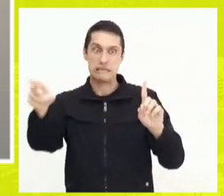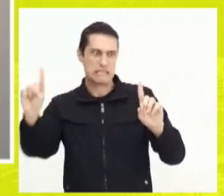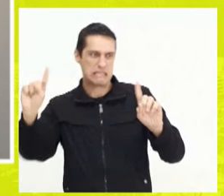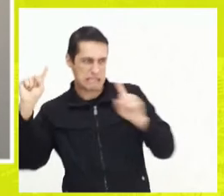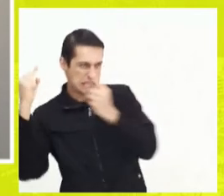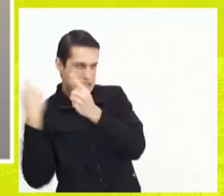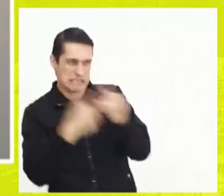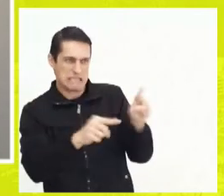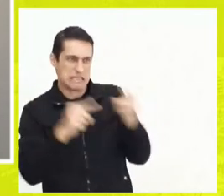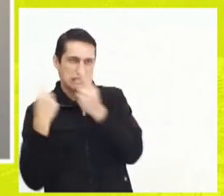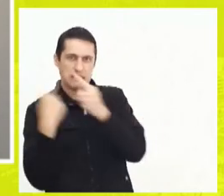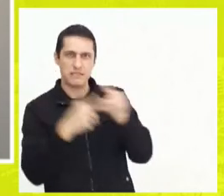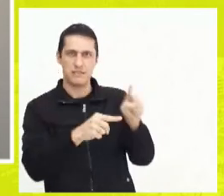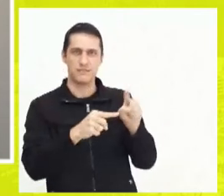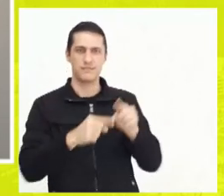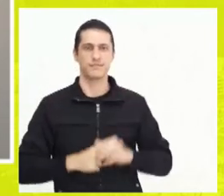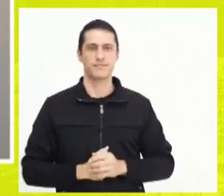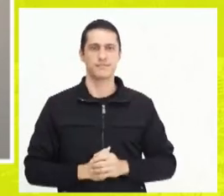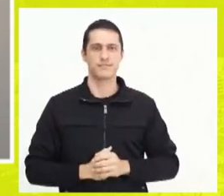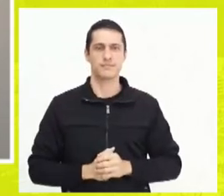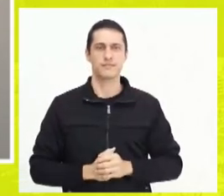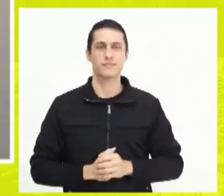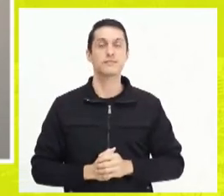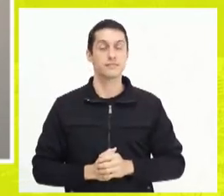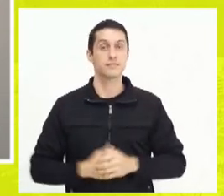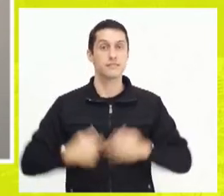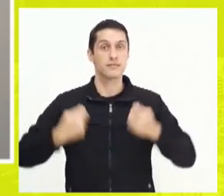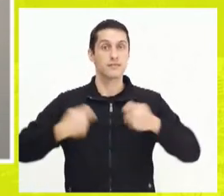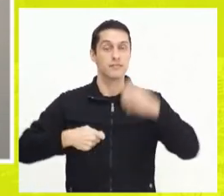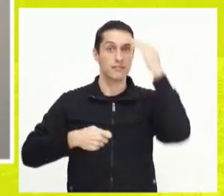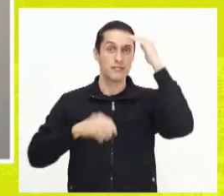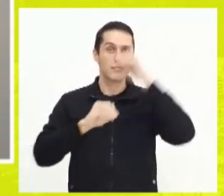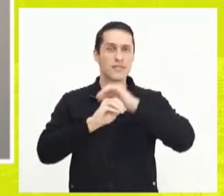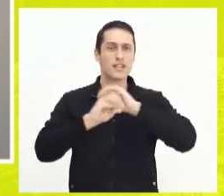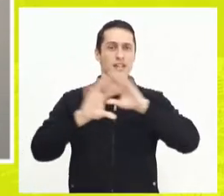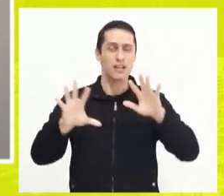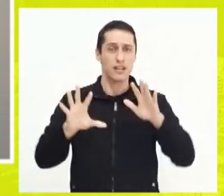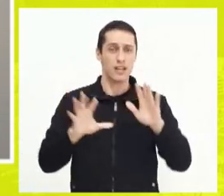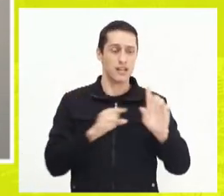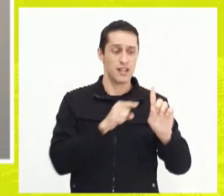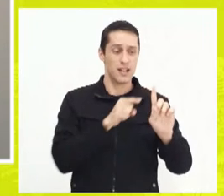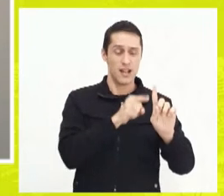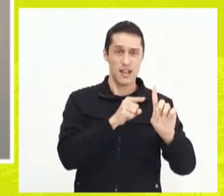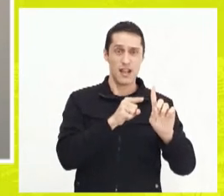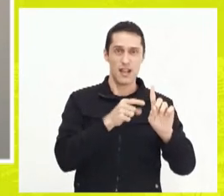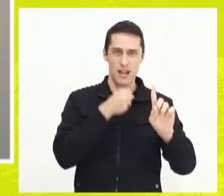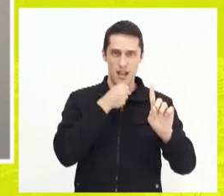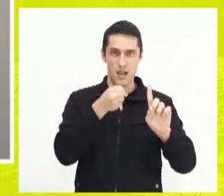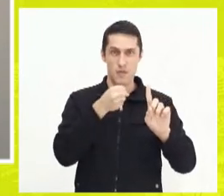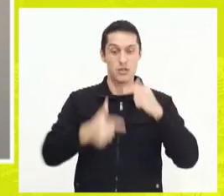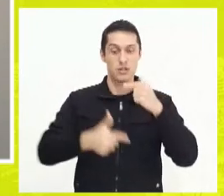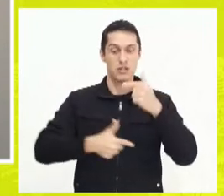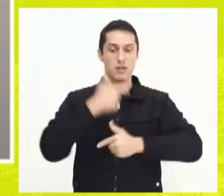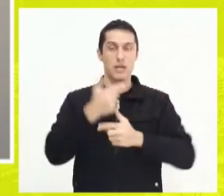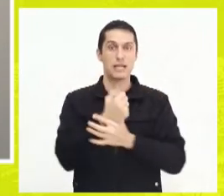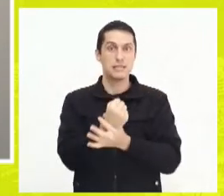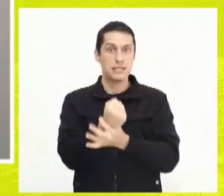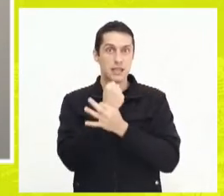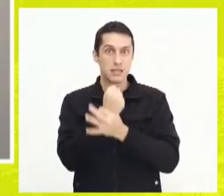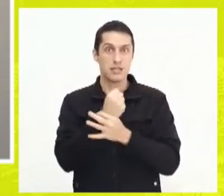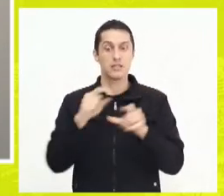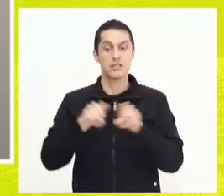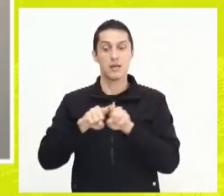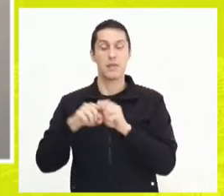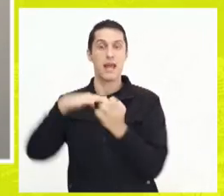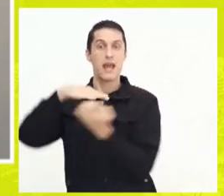i think what must be clearer for the reporter to work with more security and for the company to protect itself